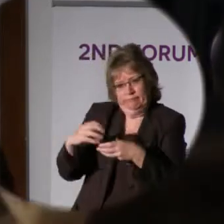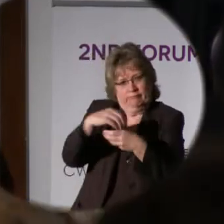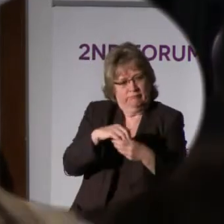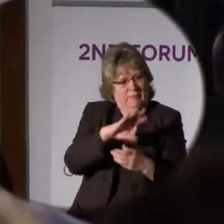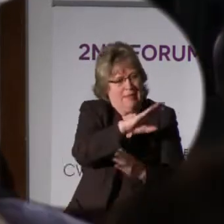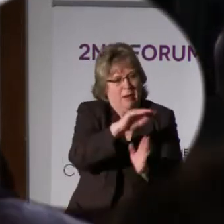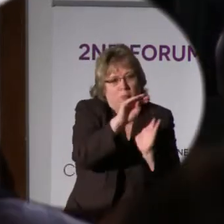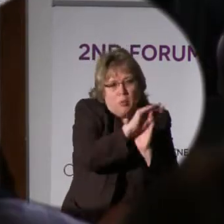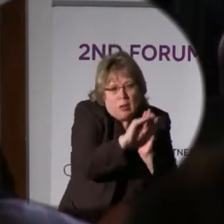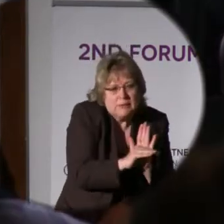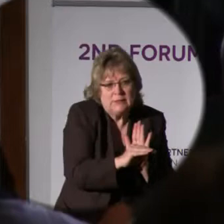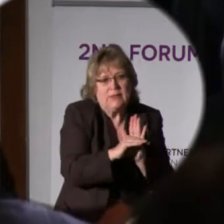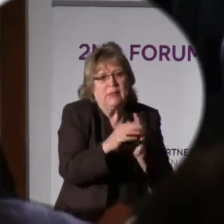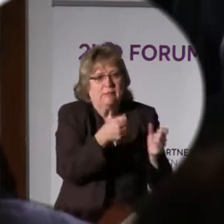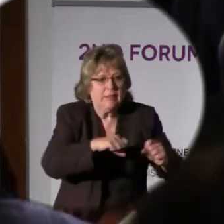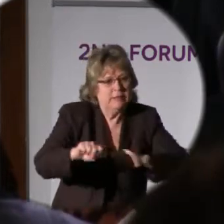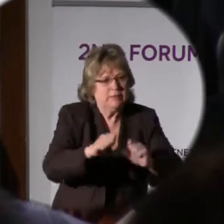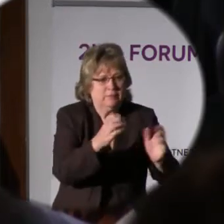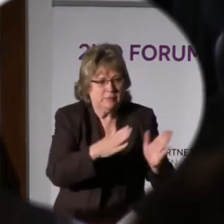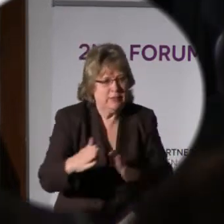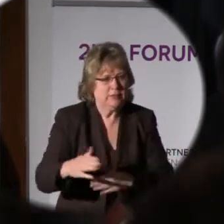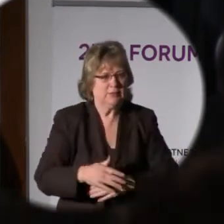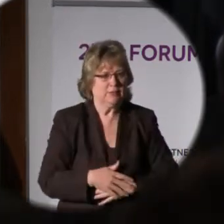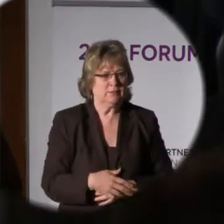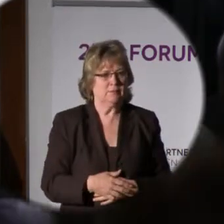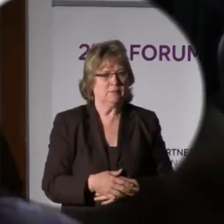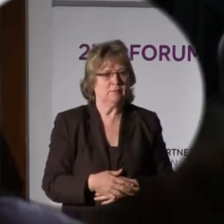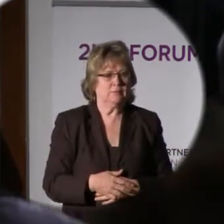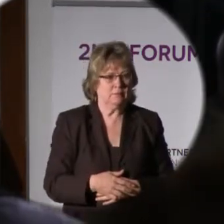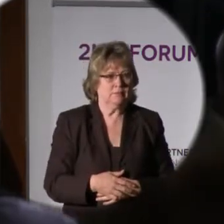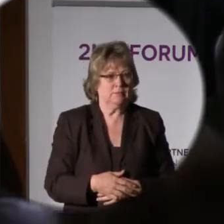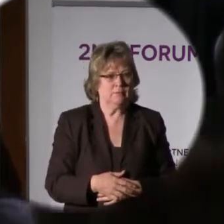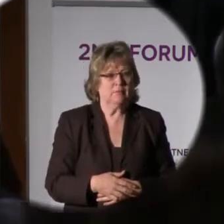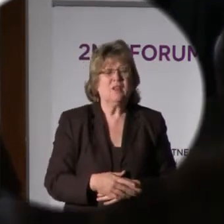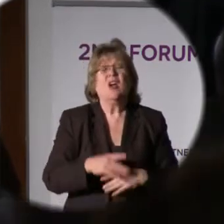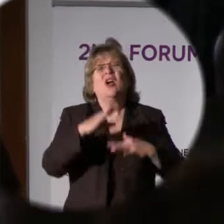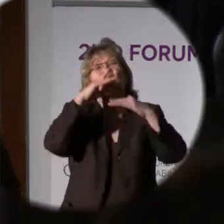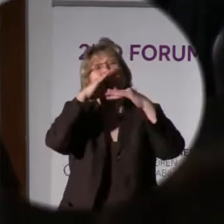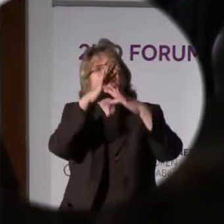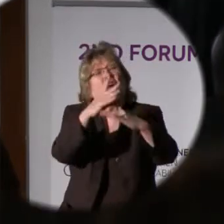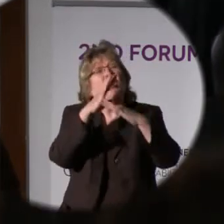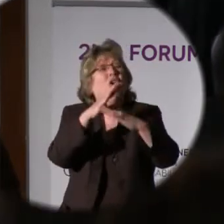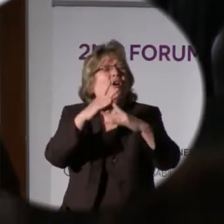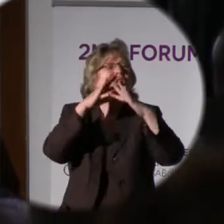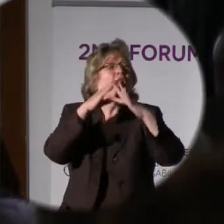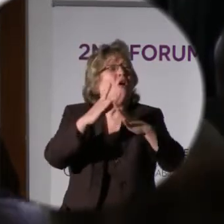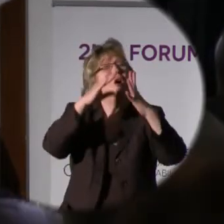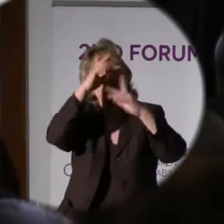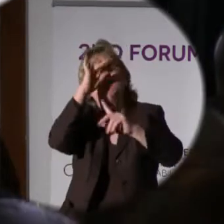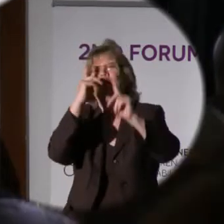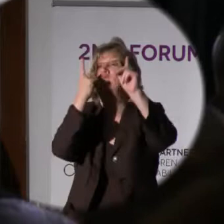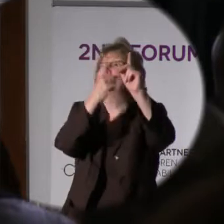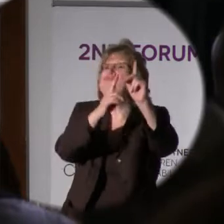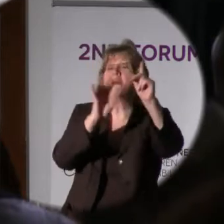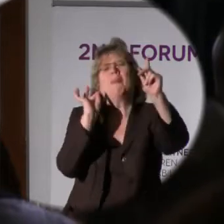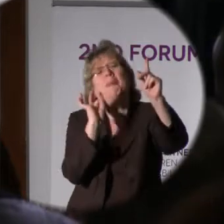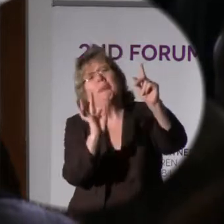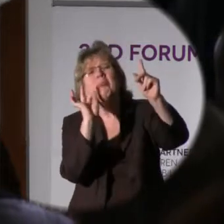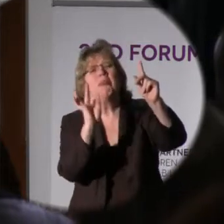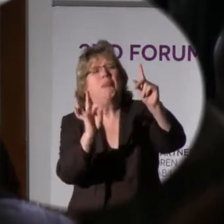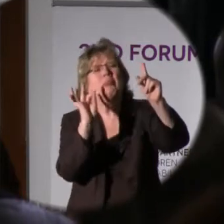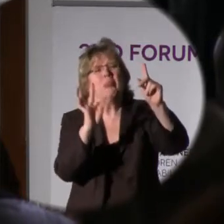meaningless if we do not include programs targeting persons with disabilities, including